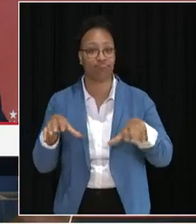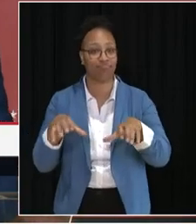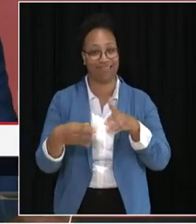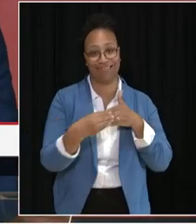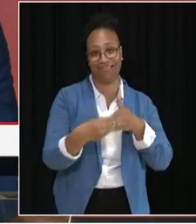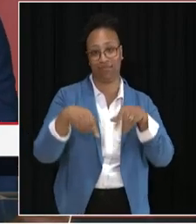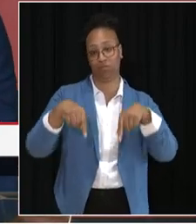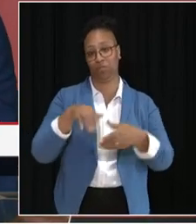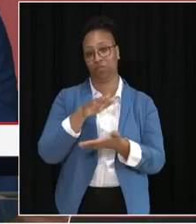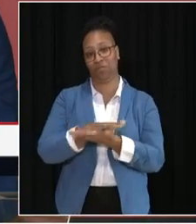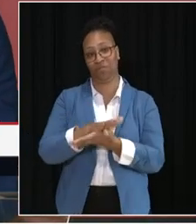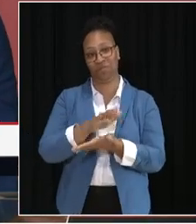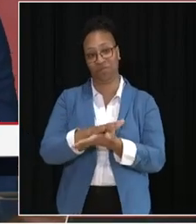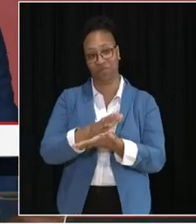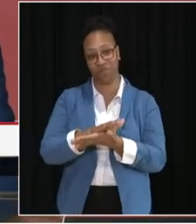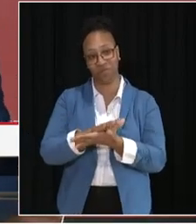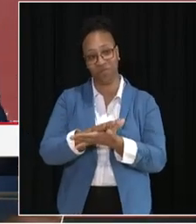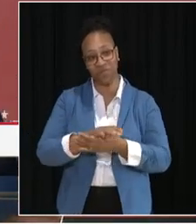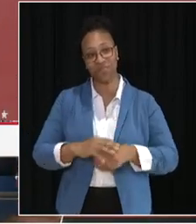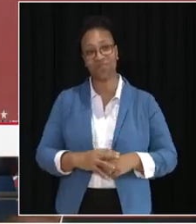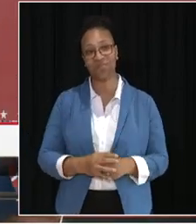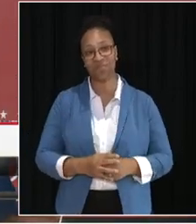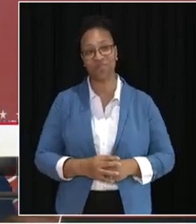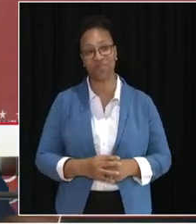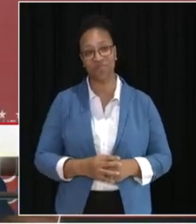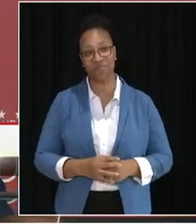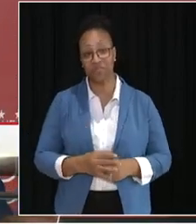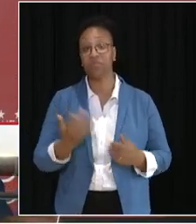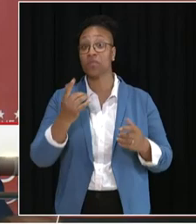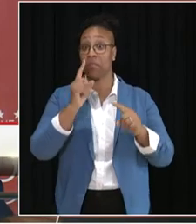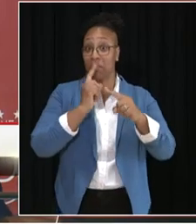editor of the yearbook committee.